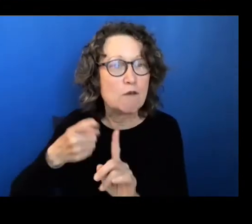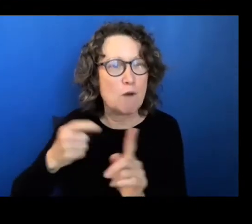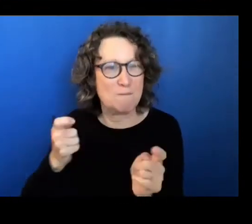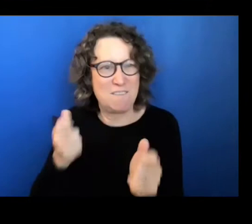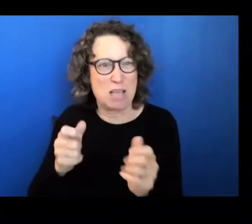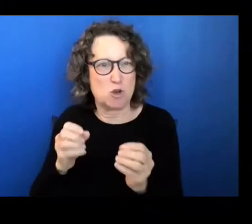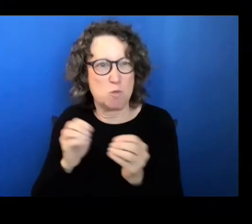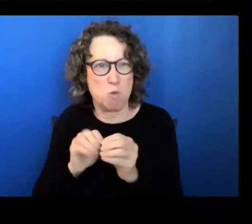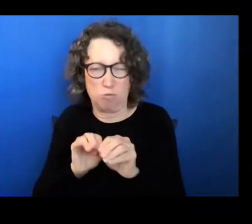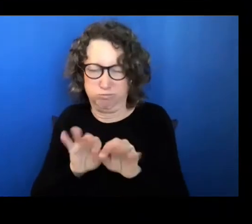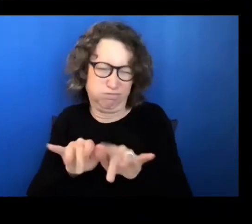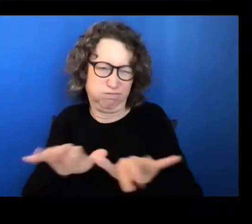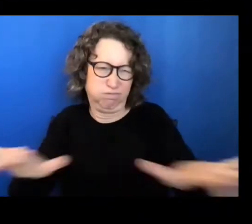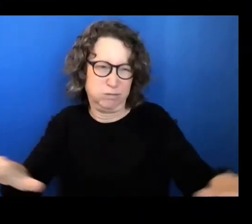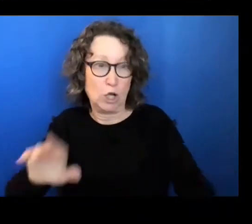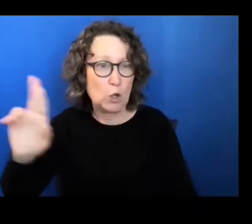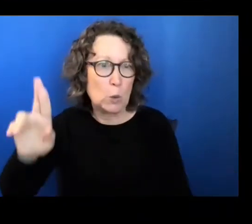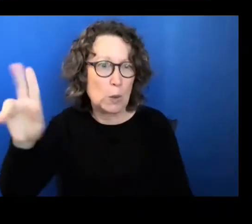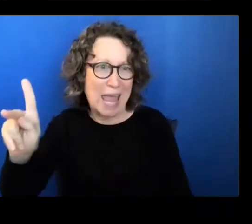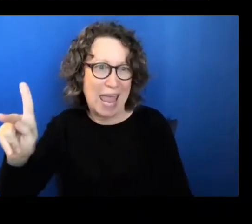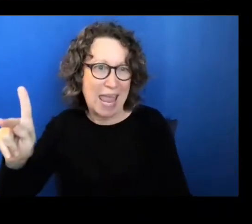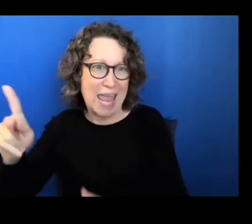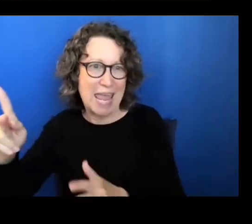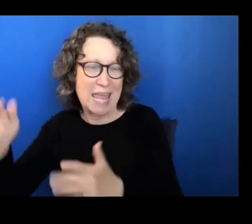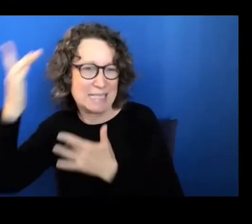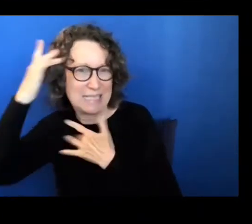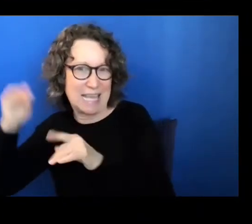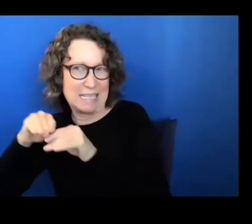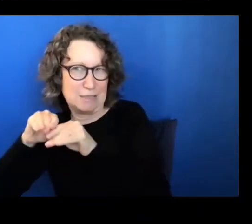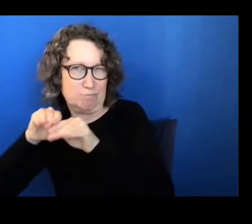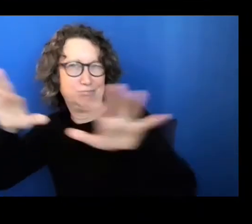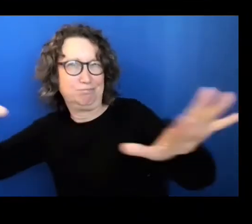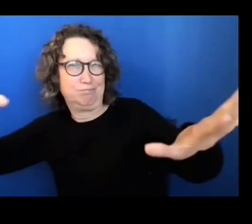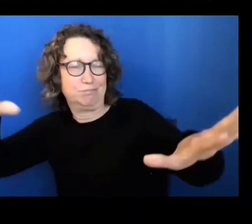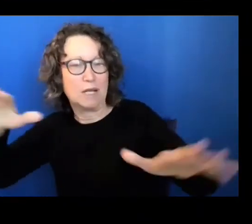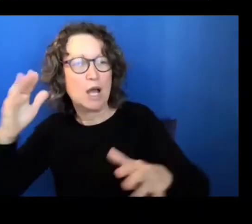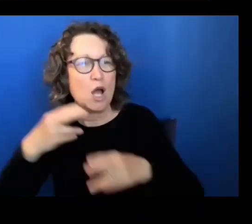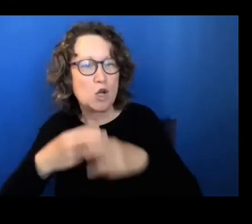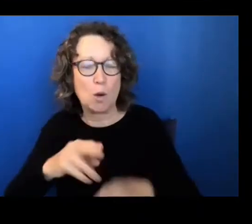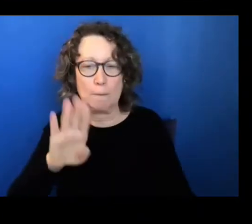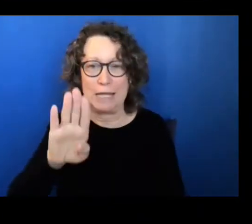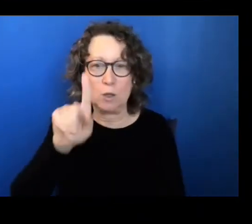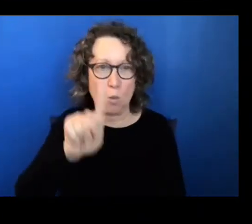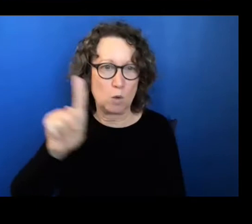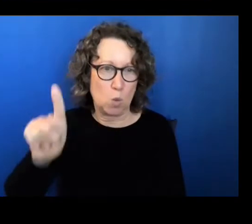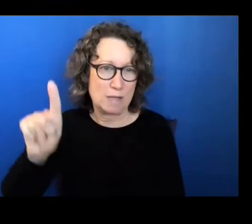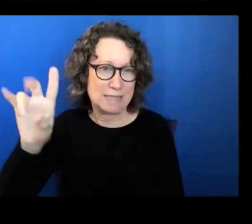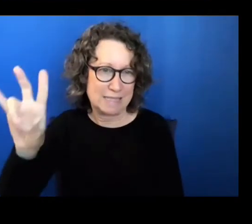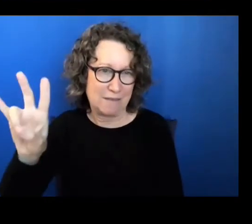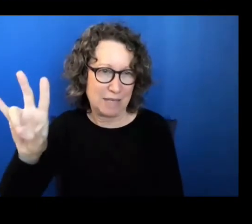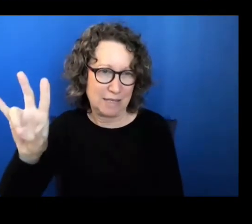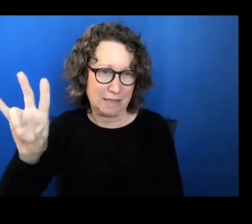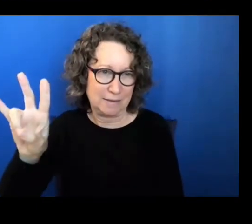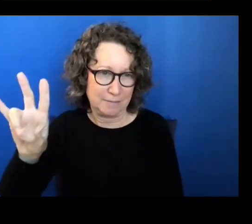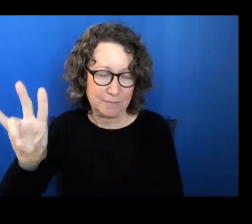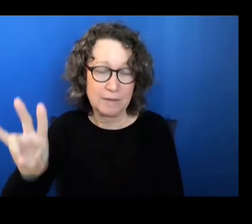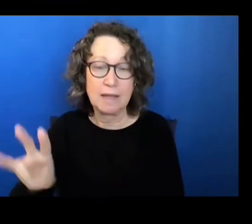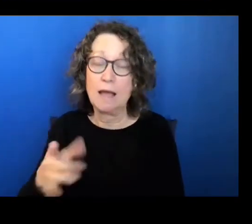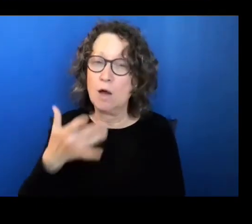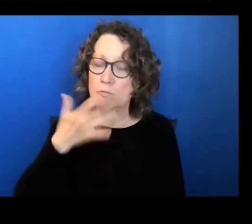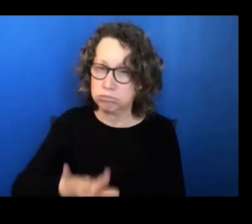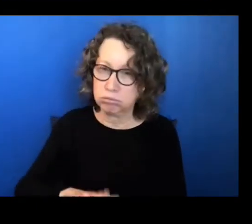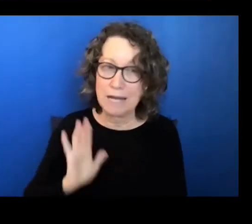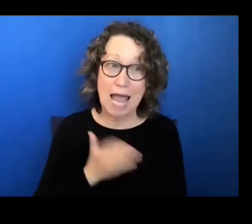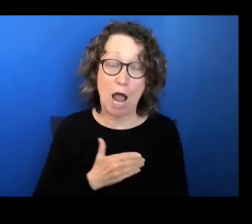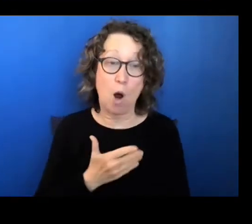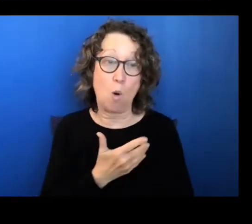more efficiently spreading UK variant of this virus known as B.1.1.7. Fortunately, our